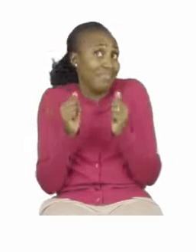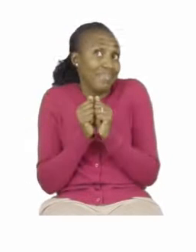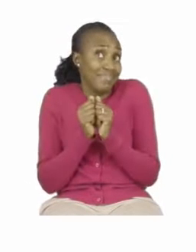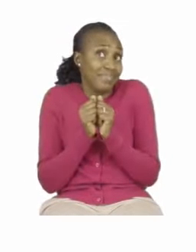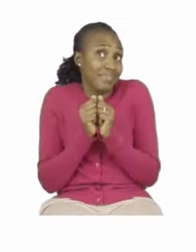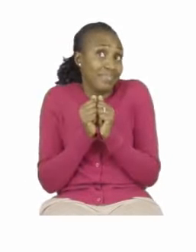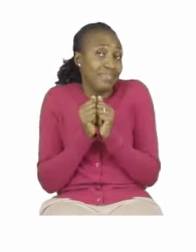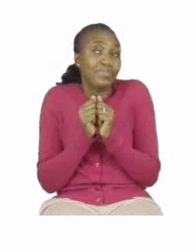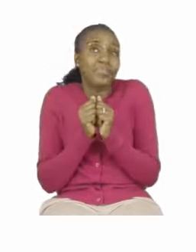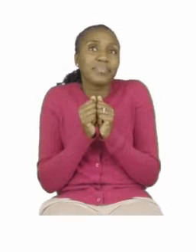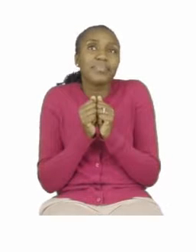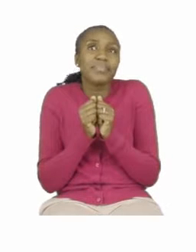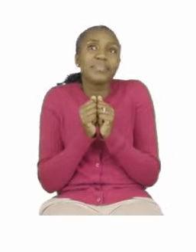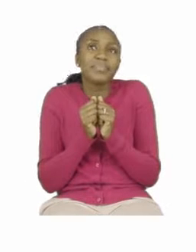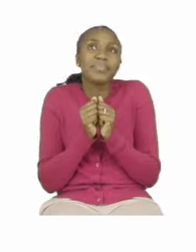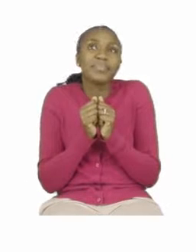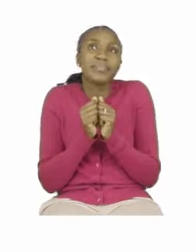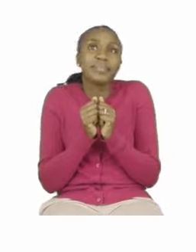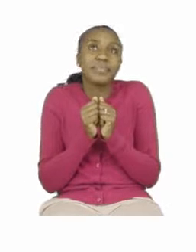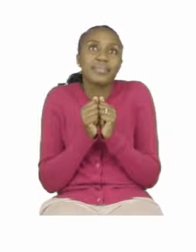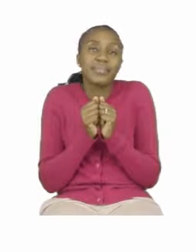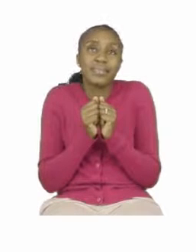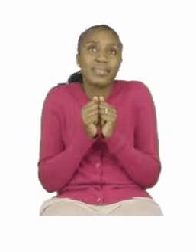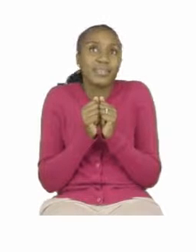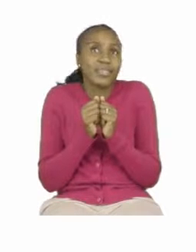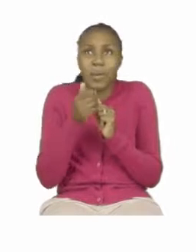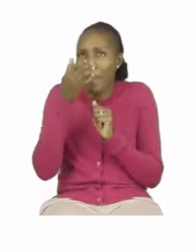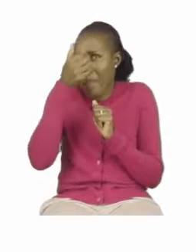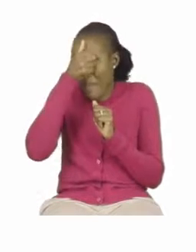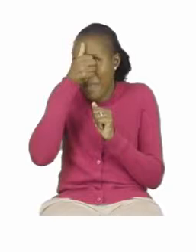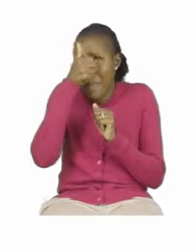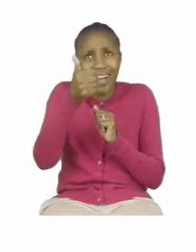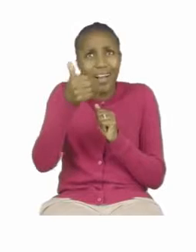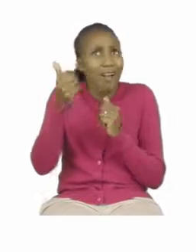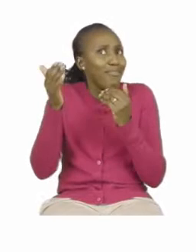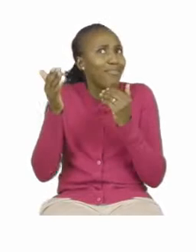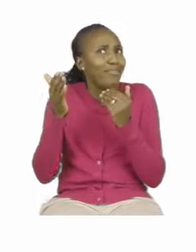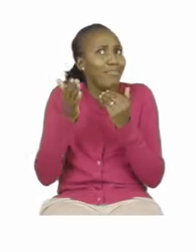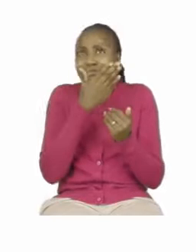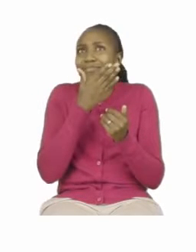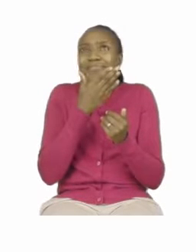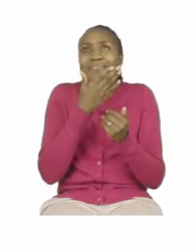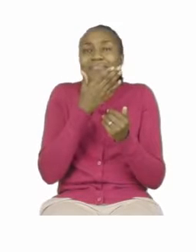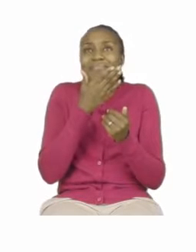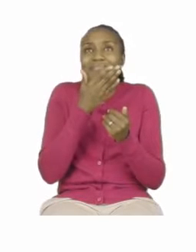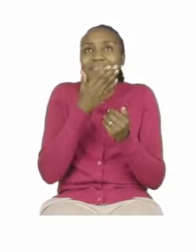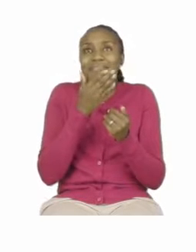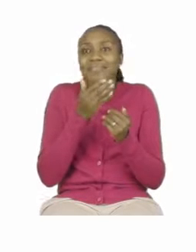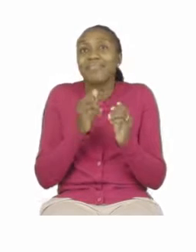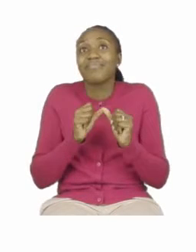When you're done with this exercise, because I know you can do it by yourselves, you can move on to the next page,